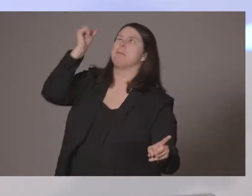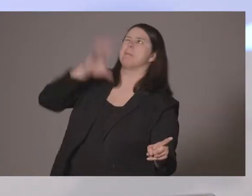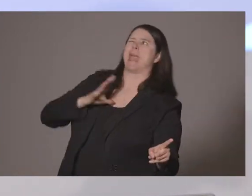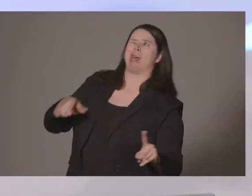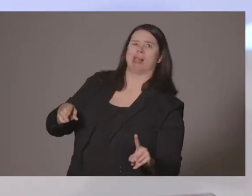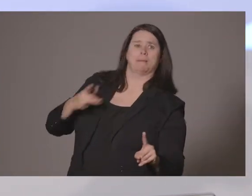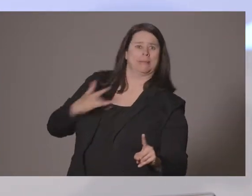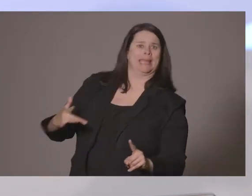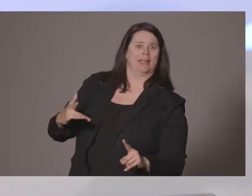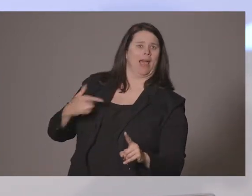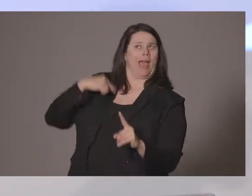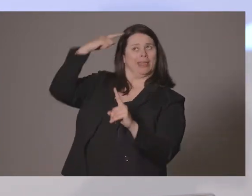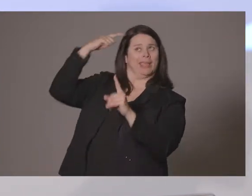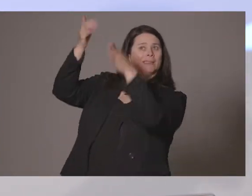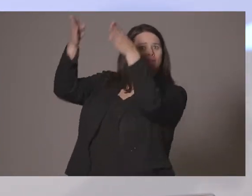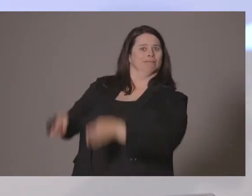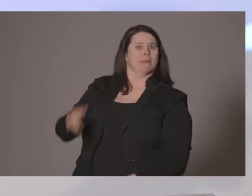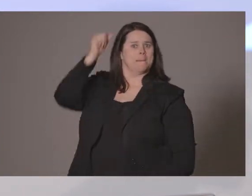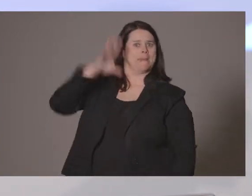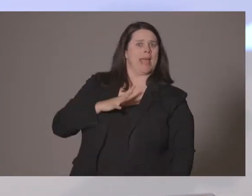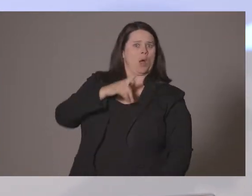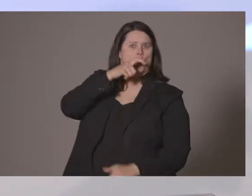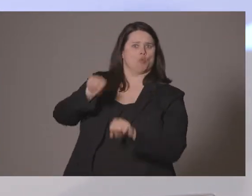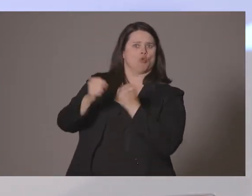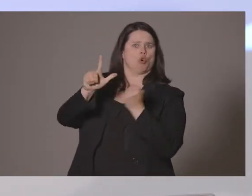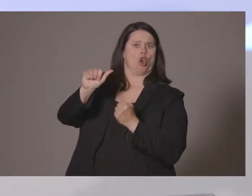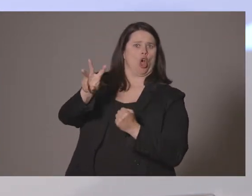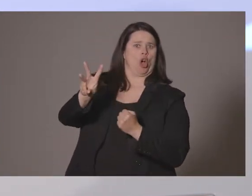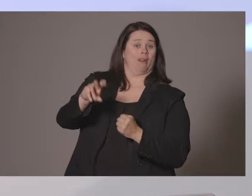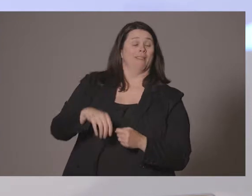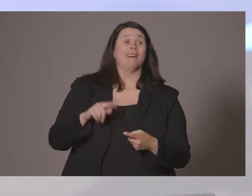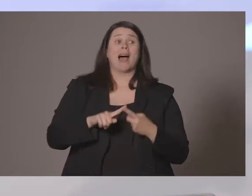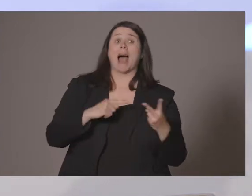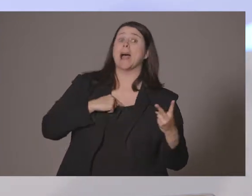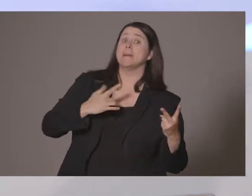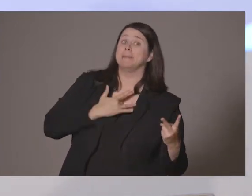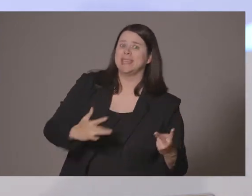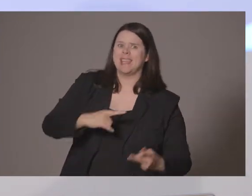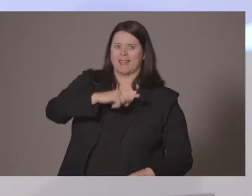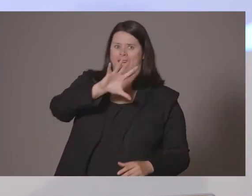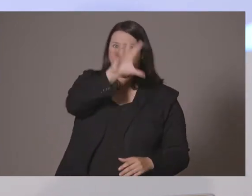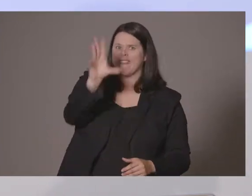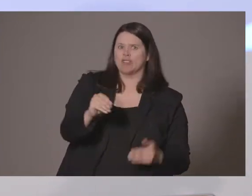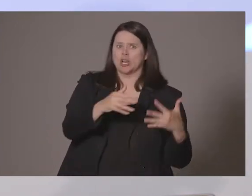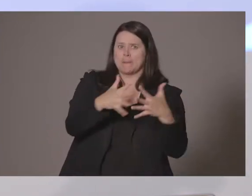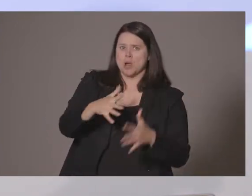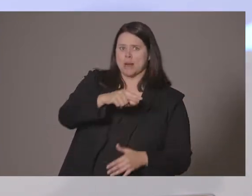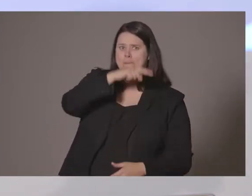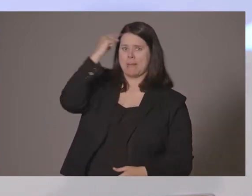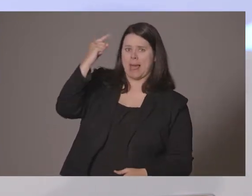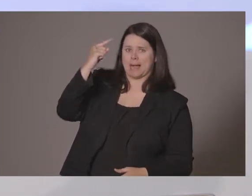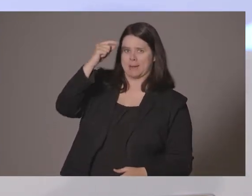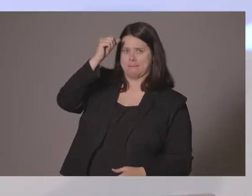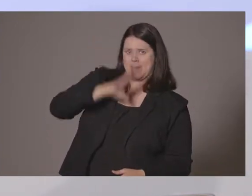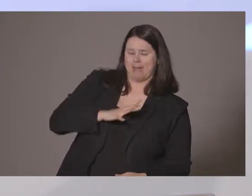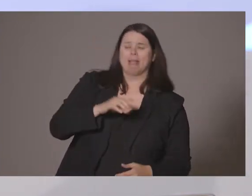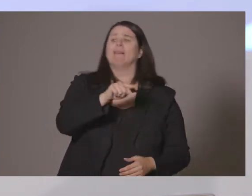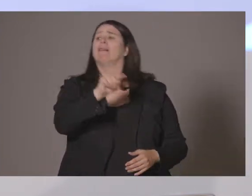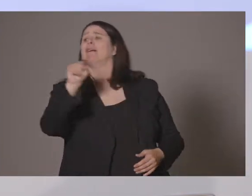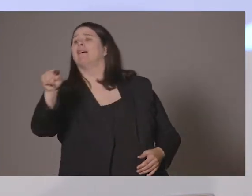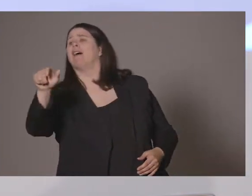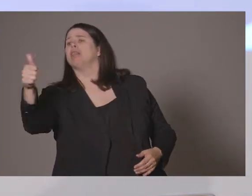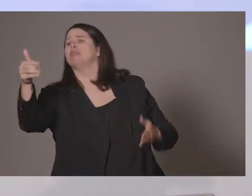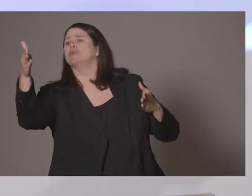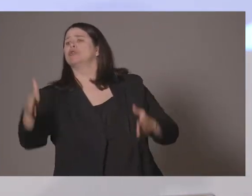Male. What else? African American black male. Oh, mine's like a white, kind of like a